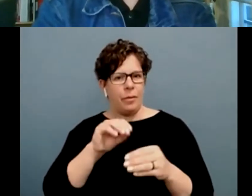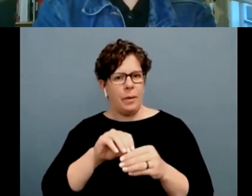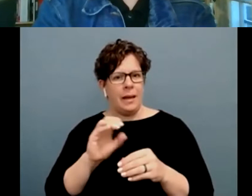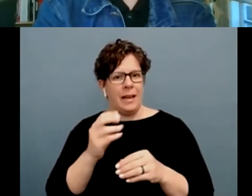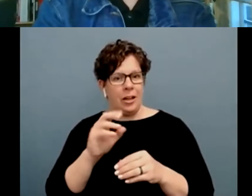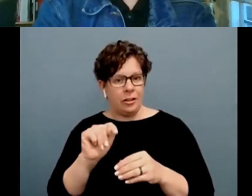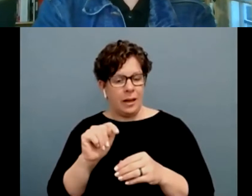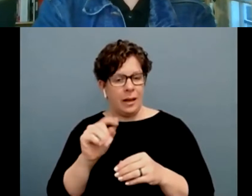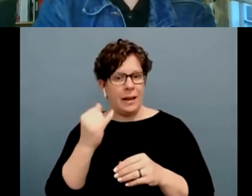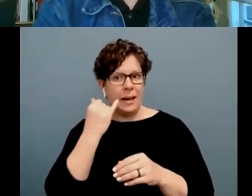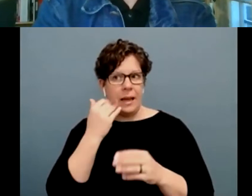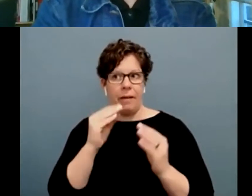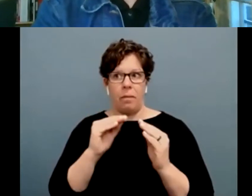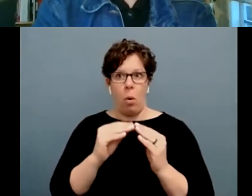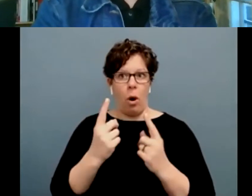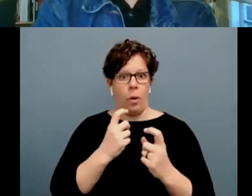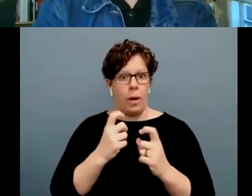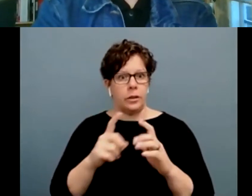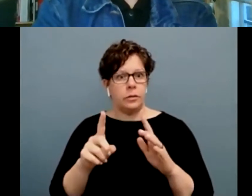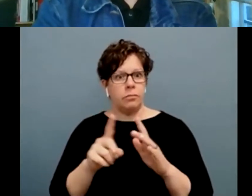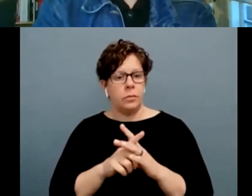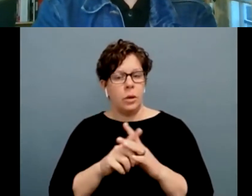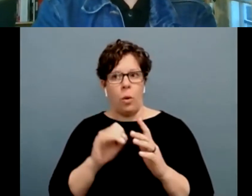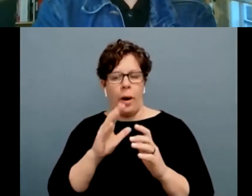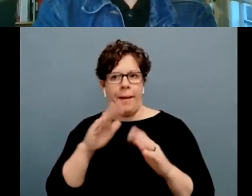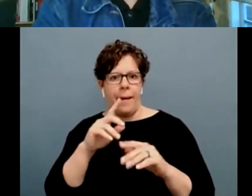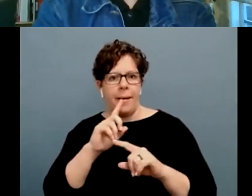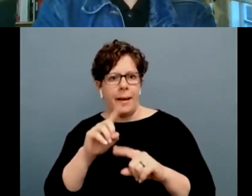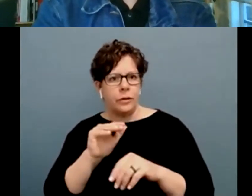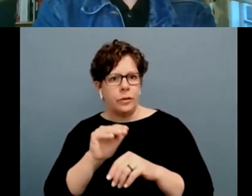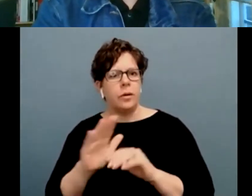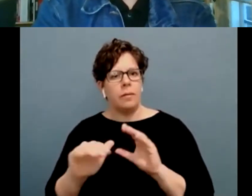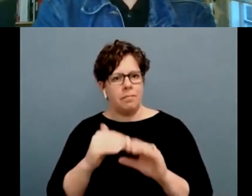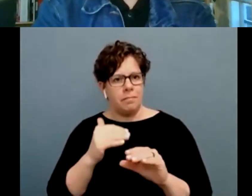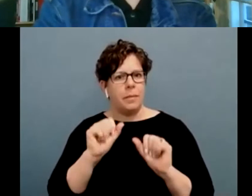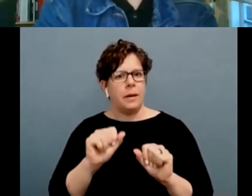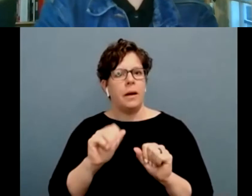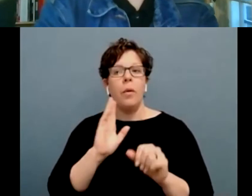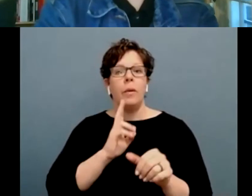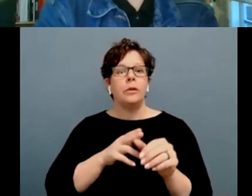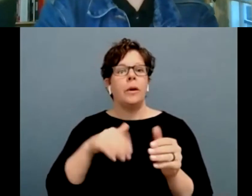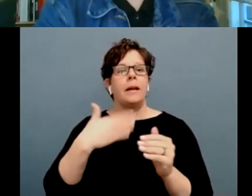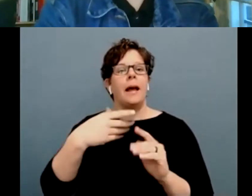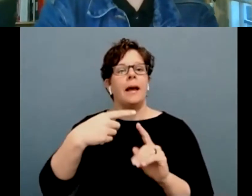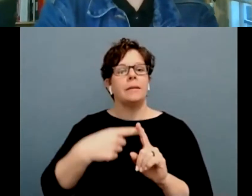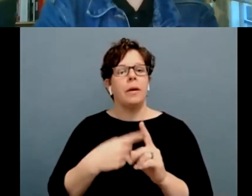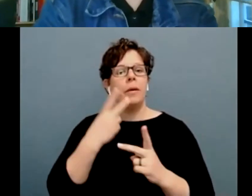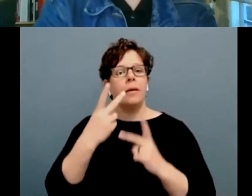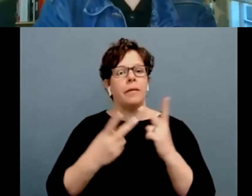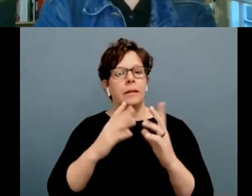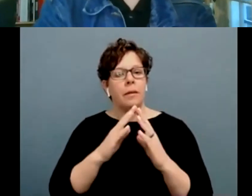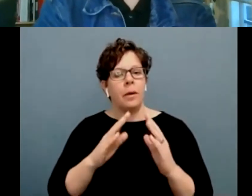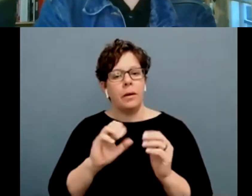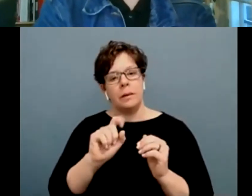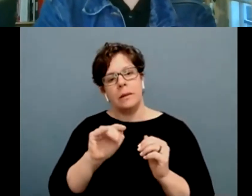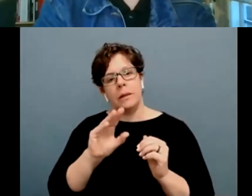questions that were not answered tonight. And we hope you will join us next month as we adventure into the home and studio